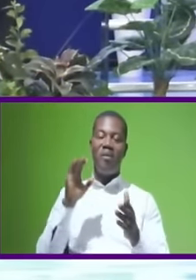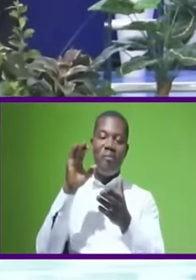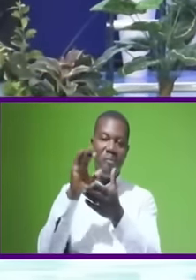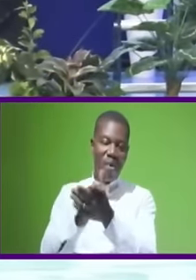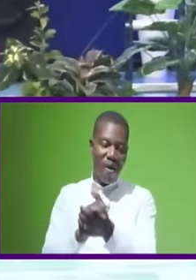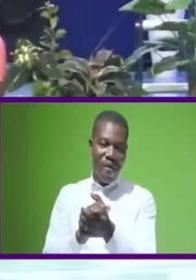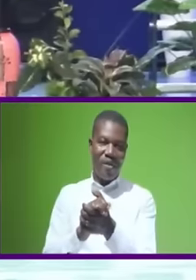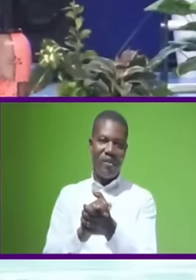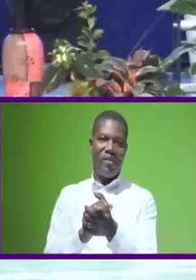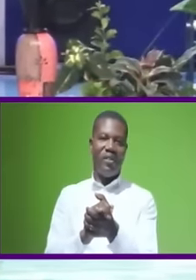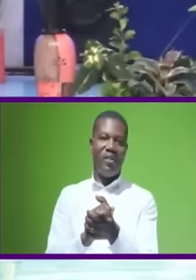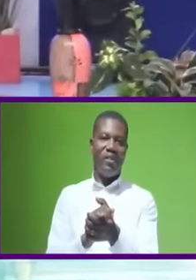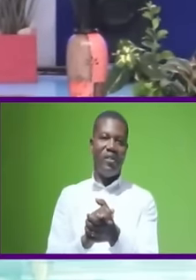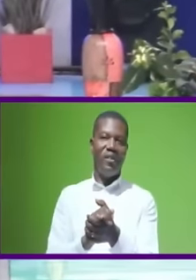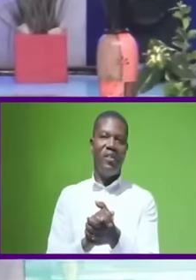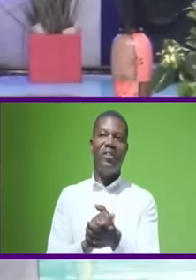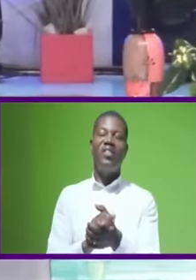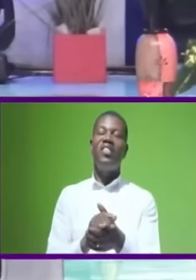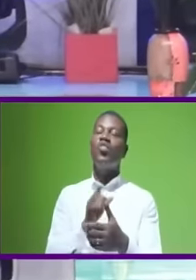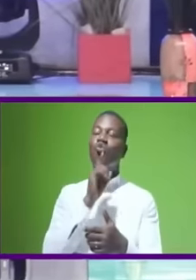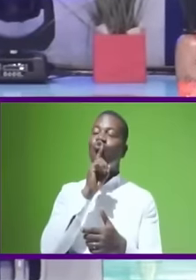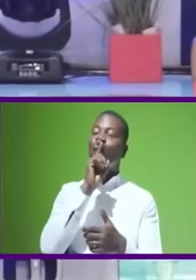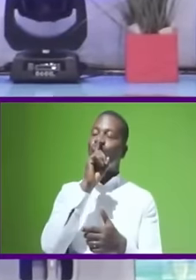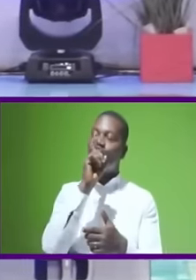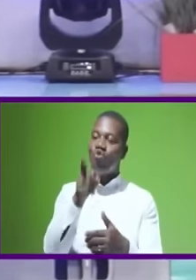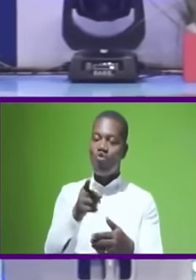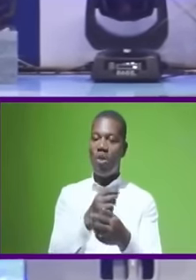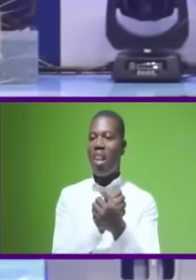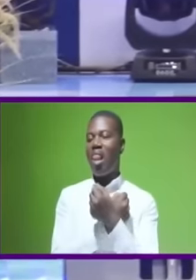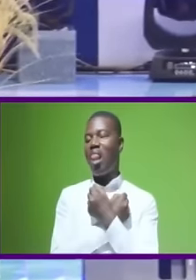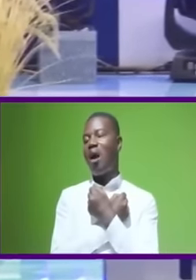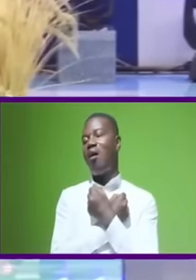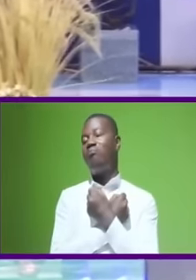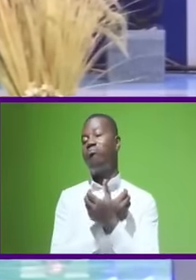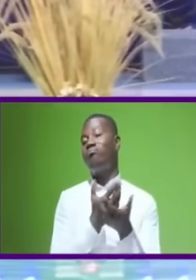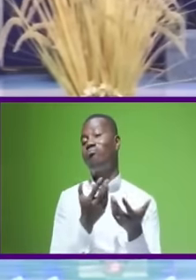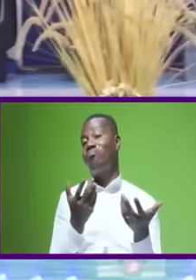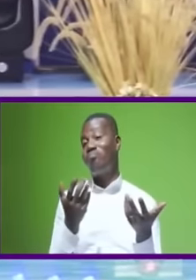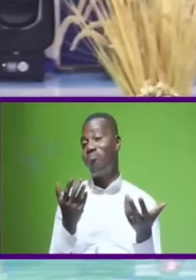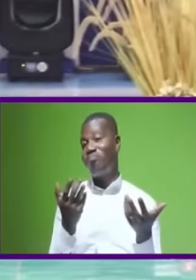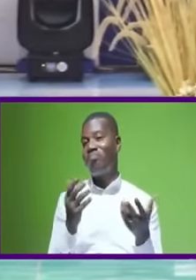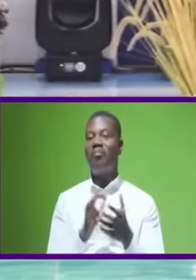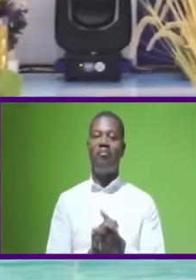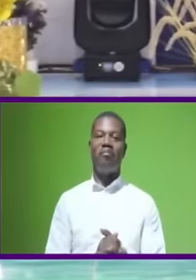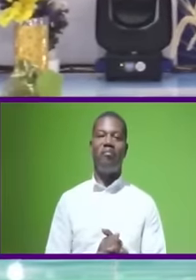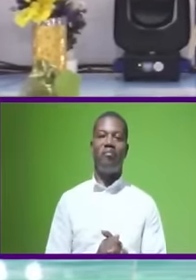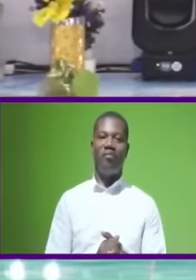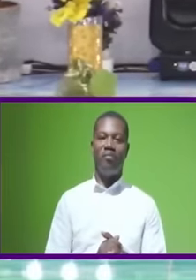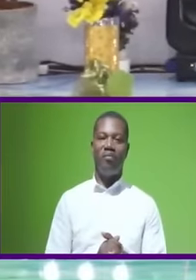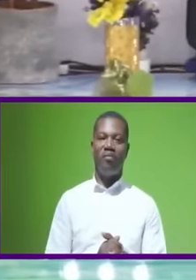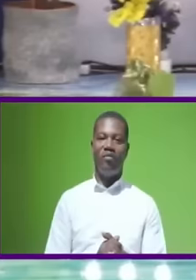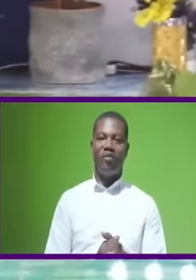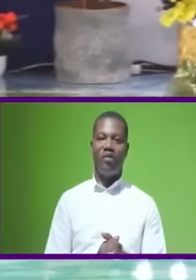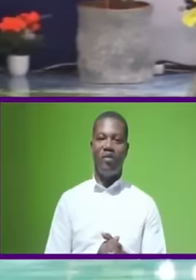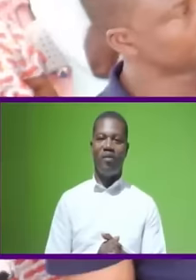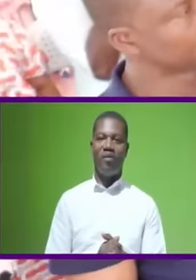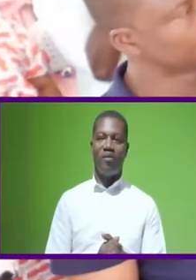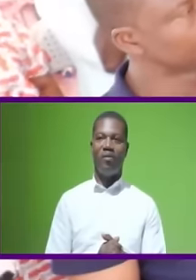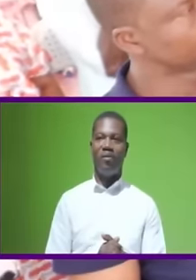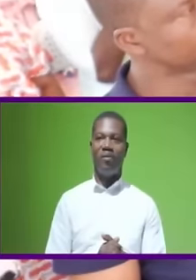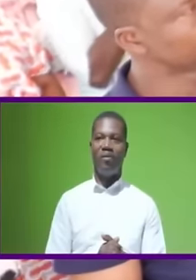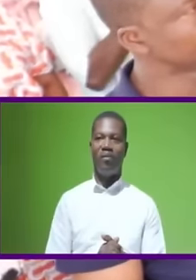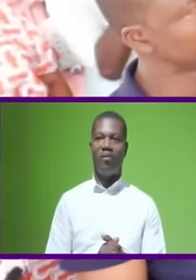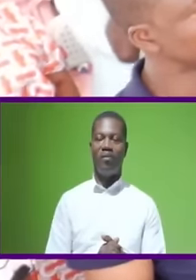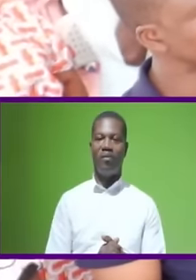die. Aye odopa. But please notice that the marriage in Christ is built on